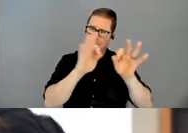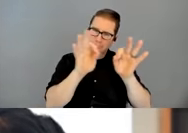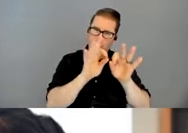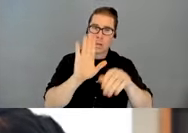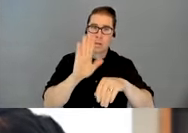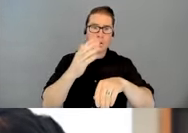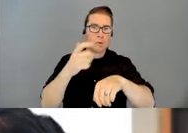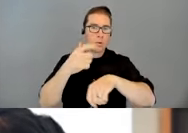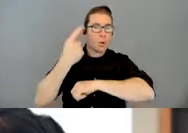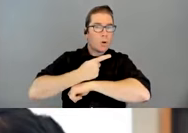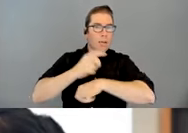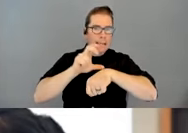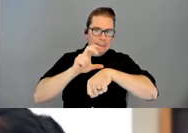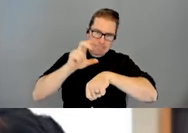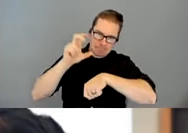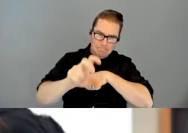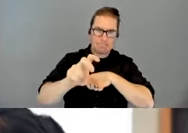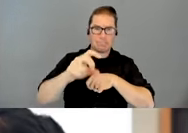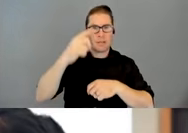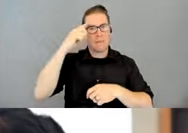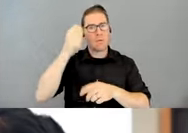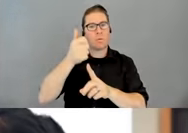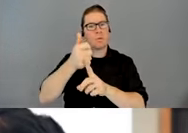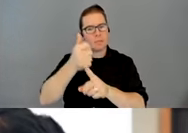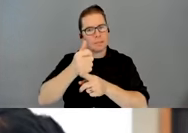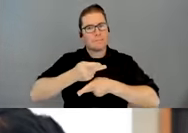for basic self-care and for you.